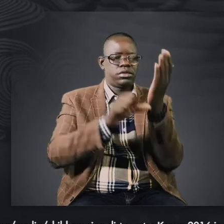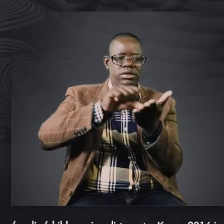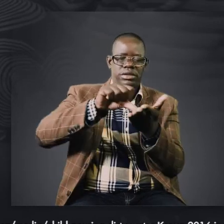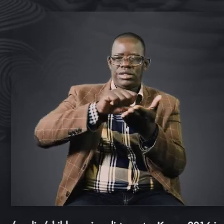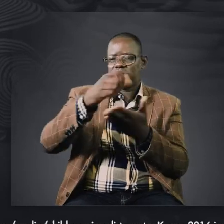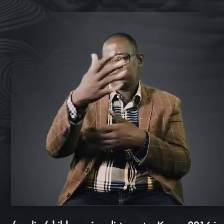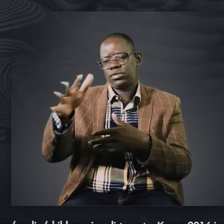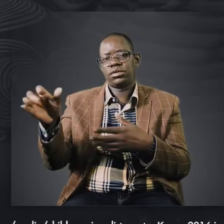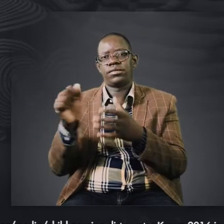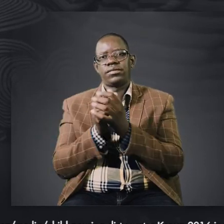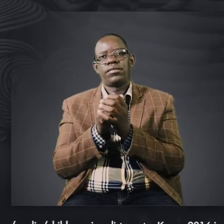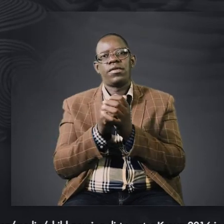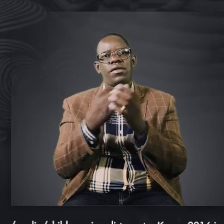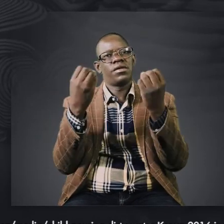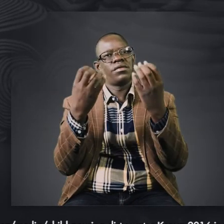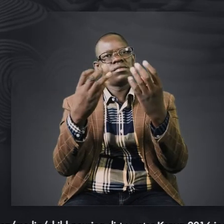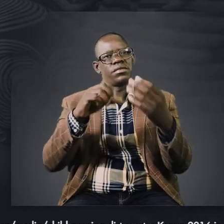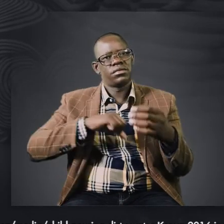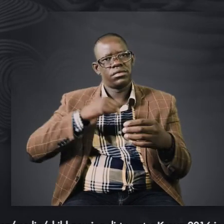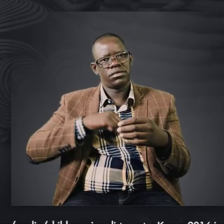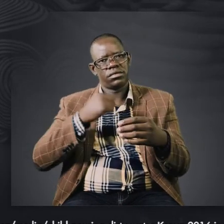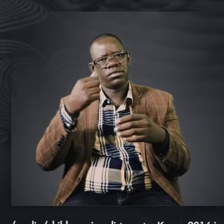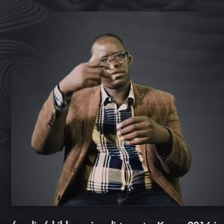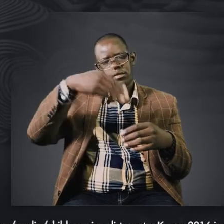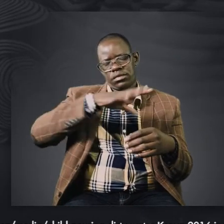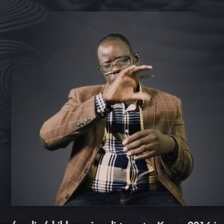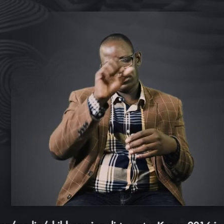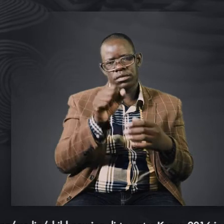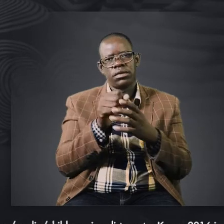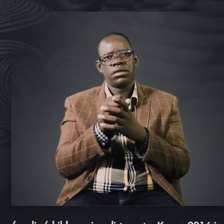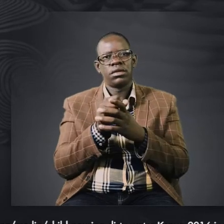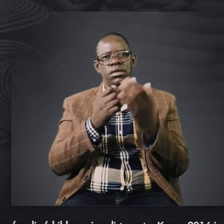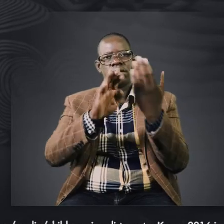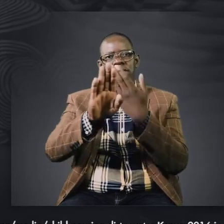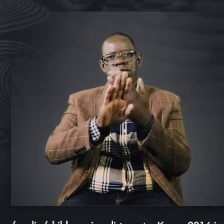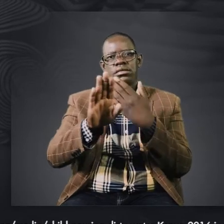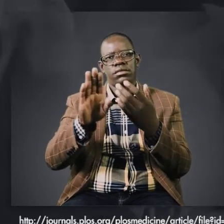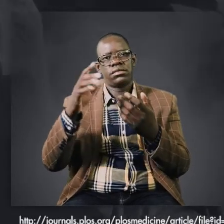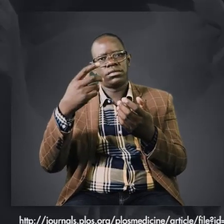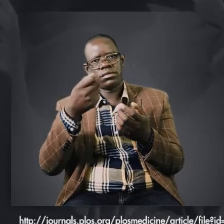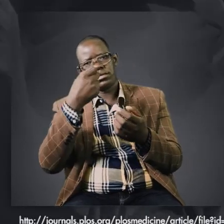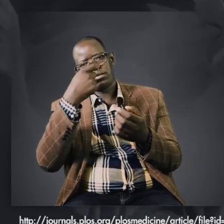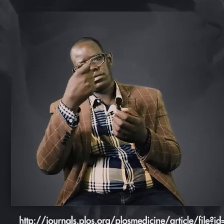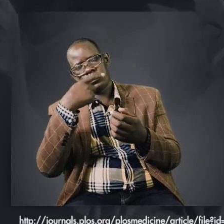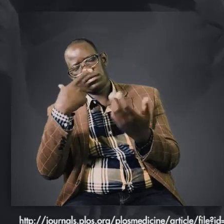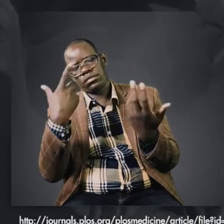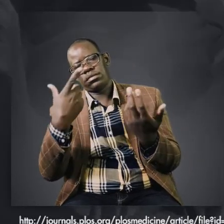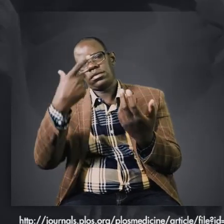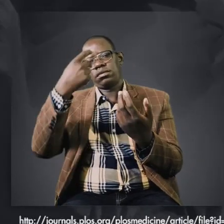water. Many diseases affecting sub-Saharan Africa are preventable by inoculations and